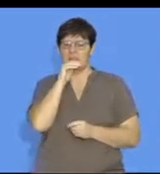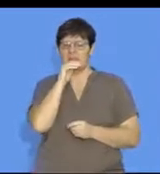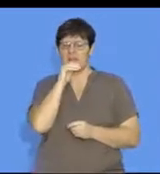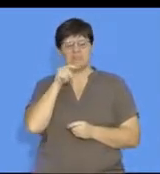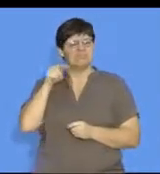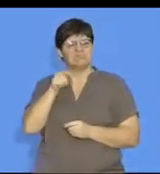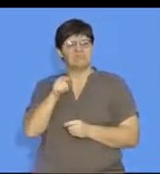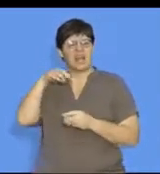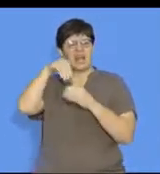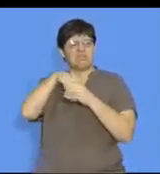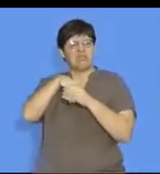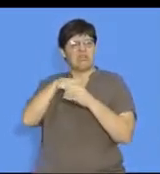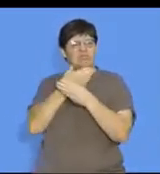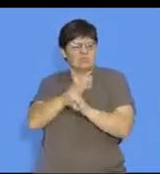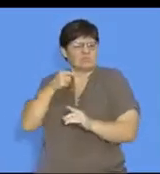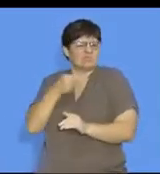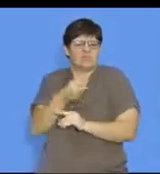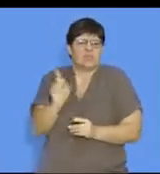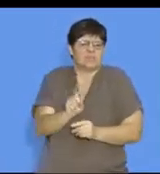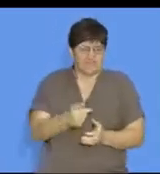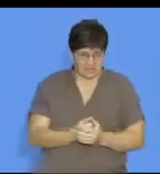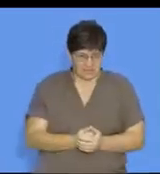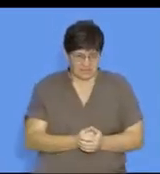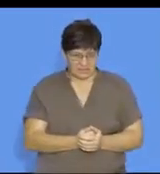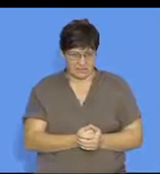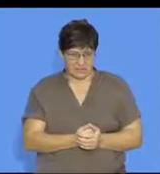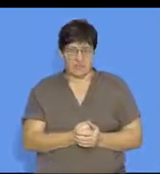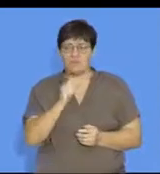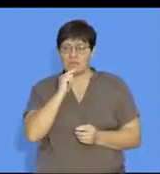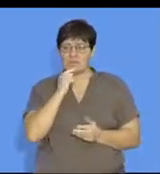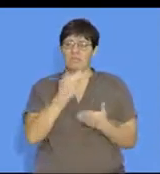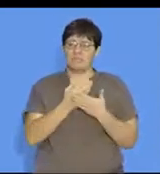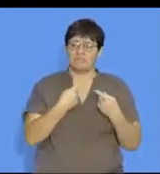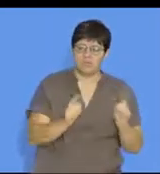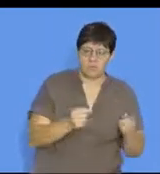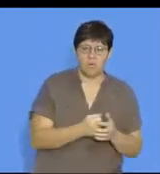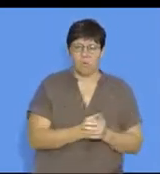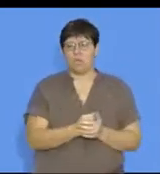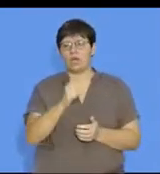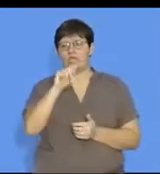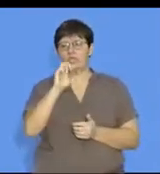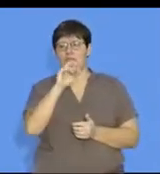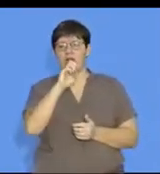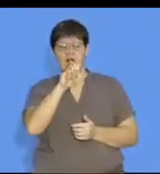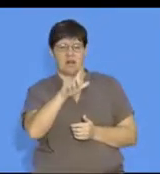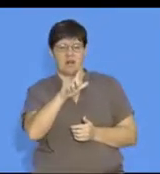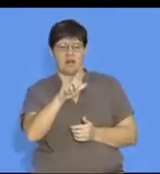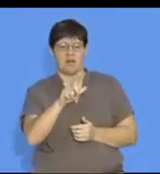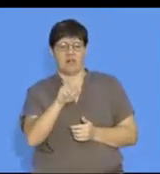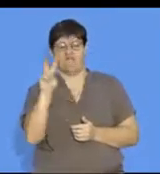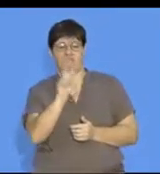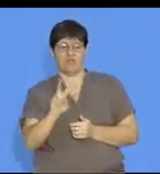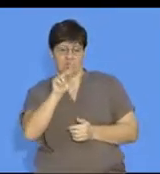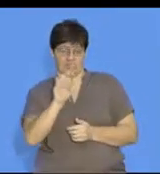resistance is all about. That has a lot to do with terminal potential difference or terminal voltage. Okay, we can